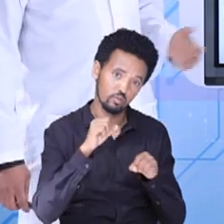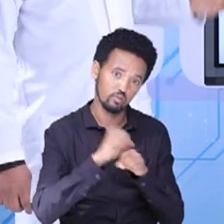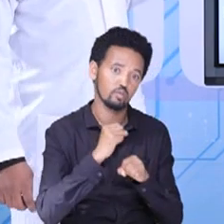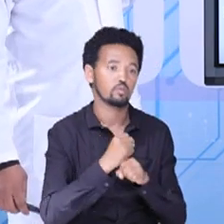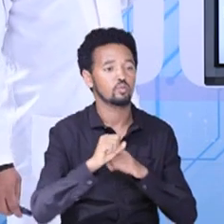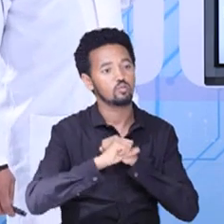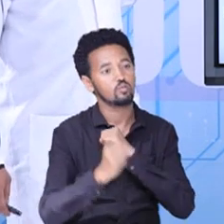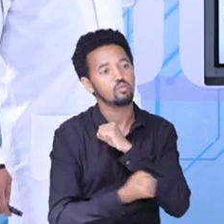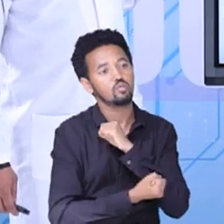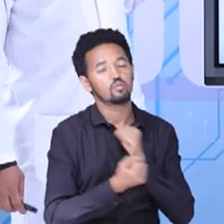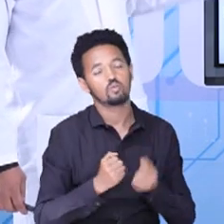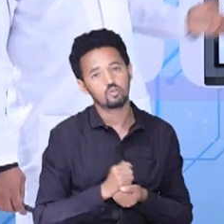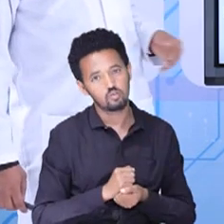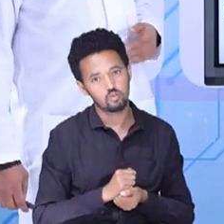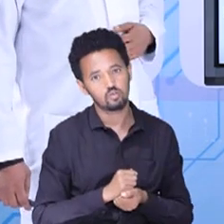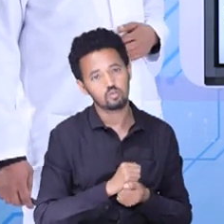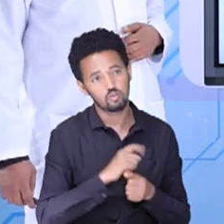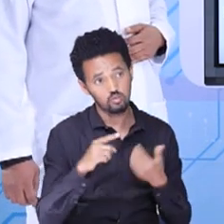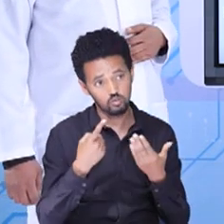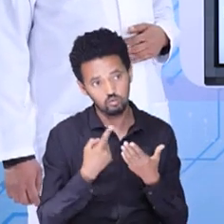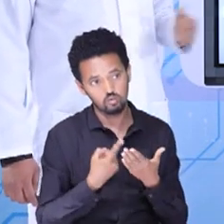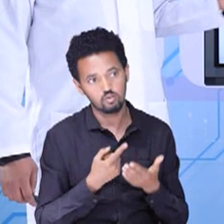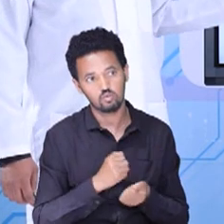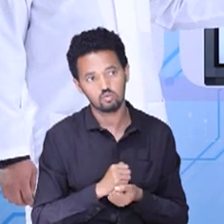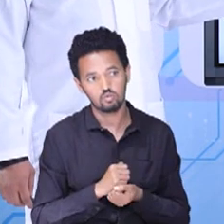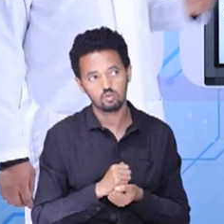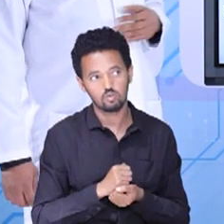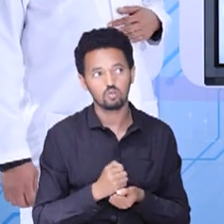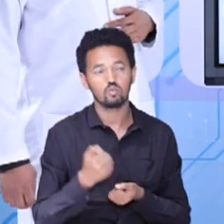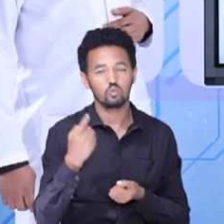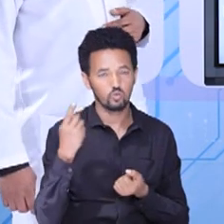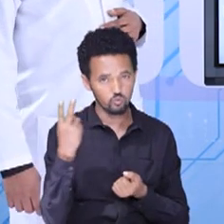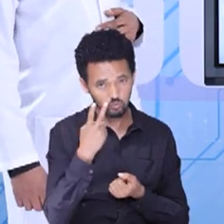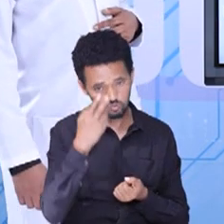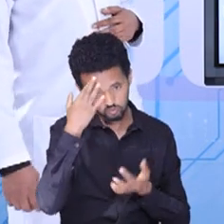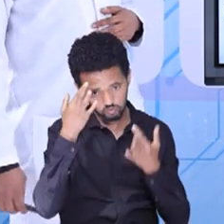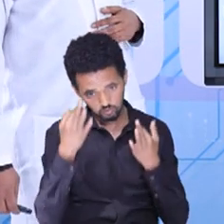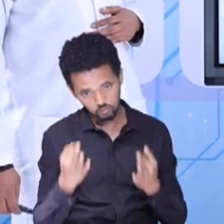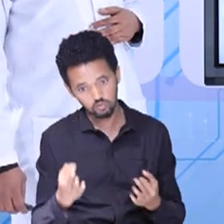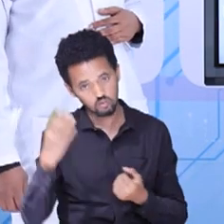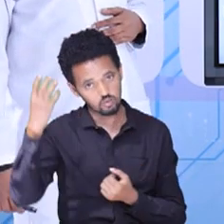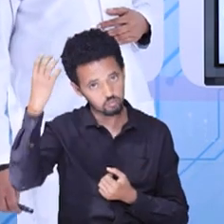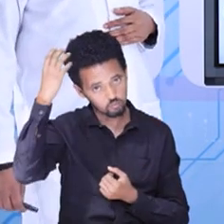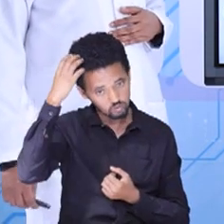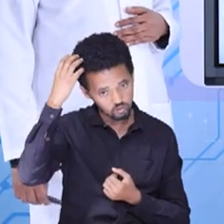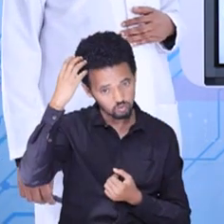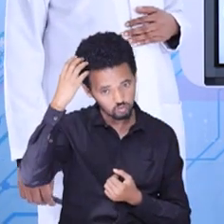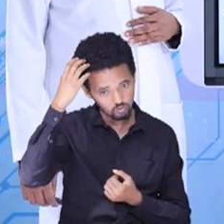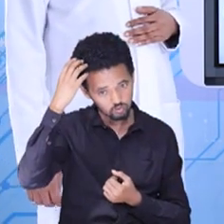1975, and eliminating of opponents to the personal dictatorship. Mengistu Haile Mariam